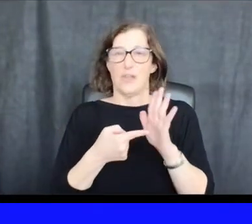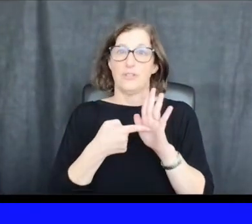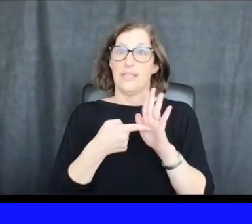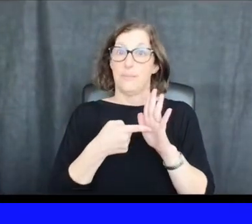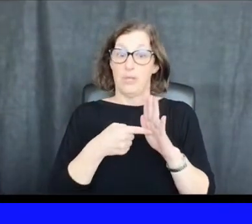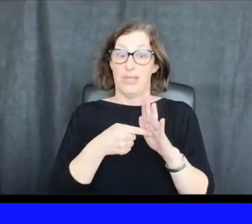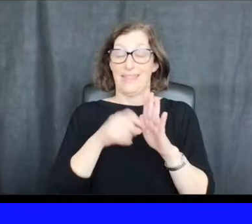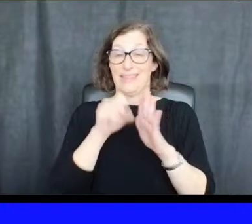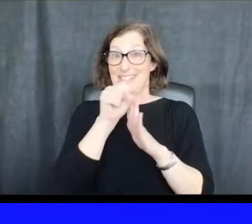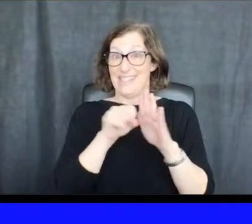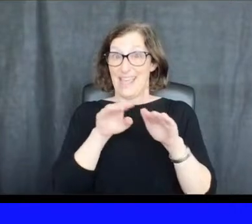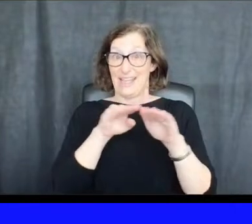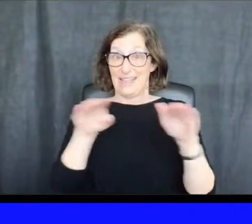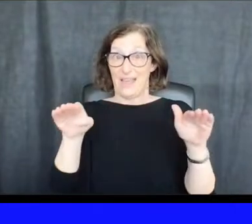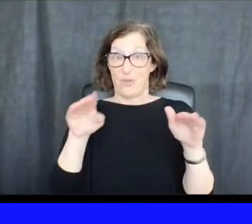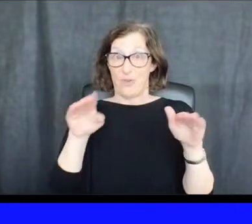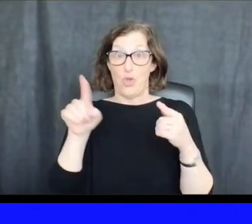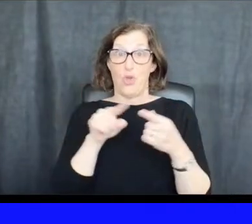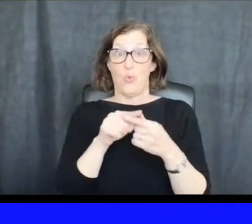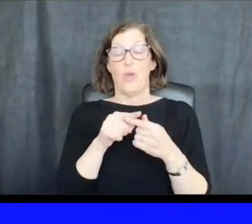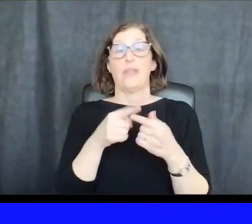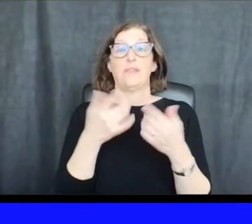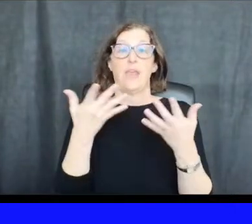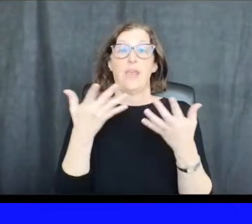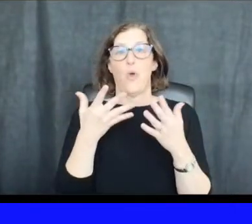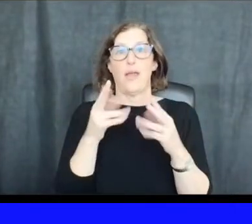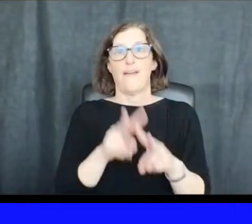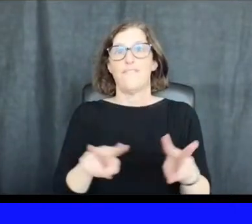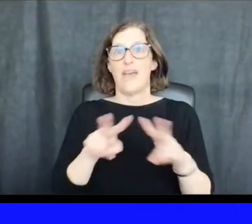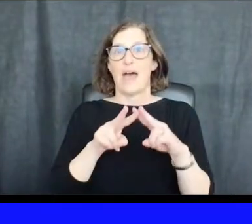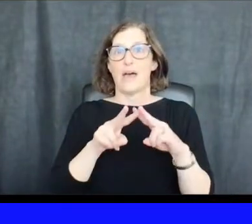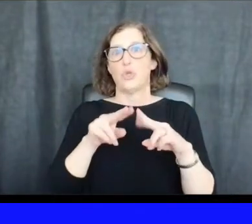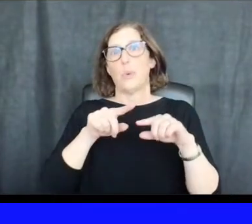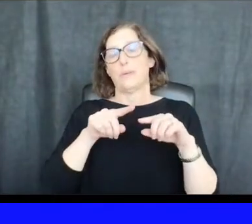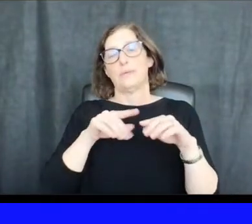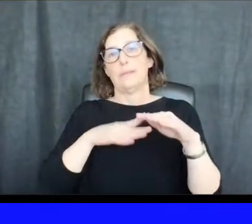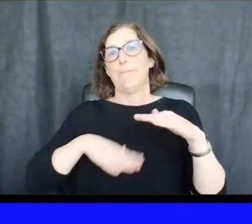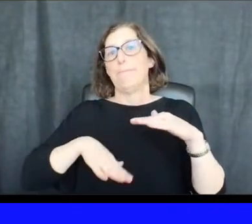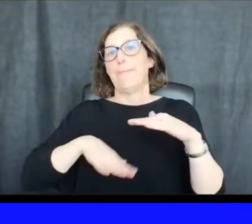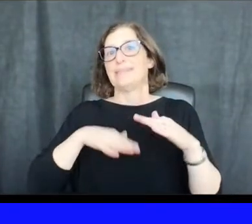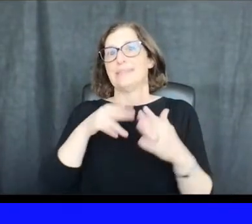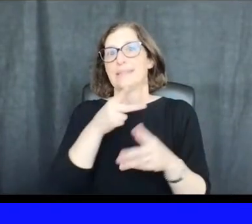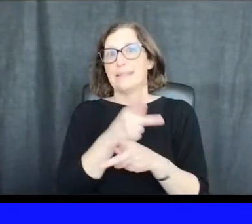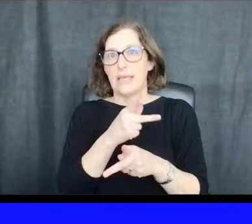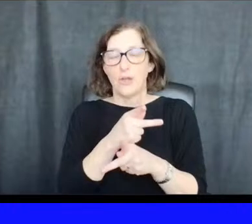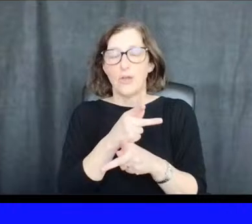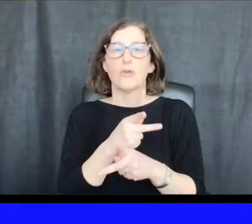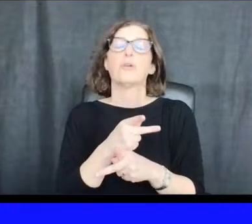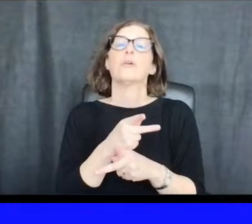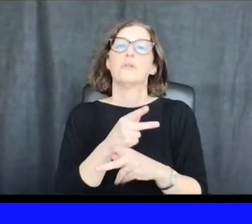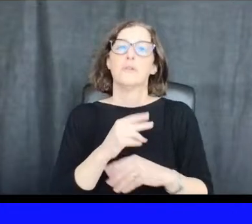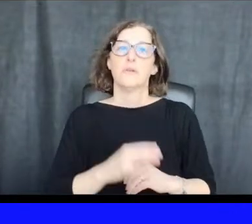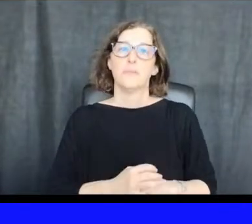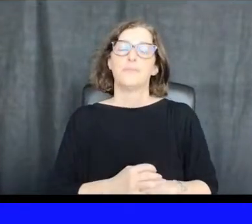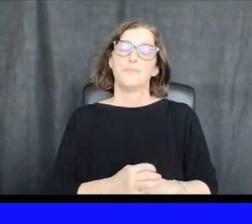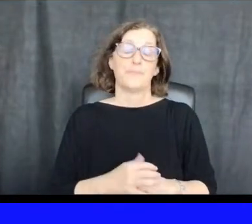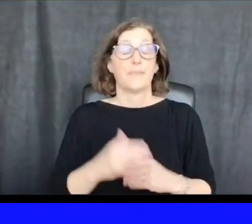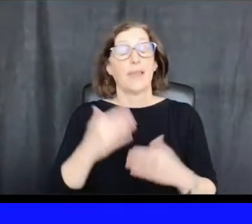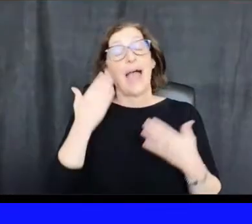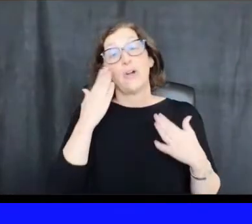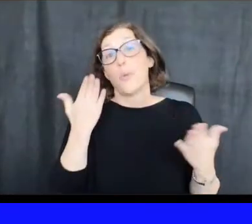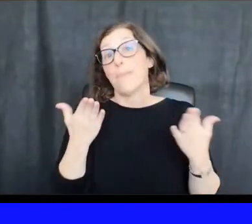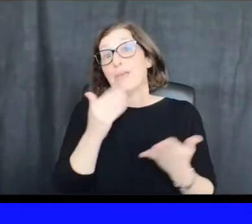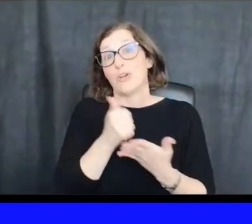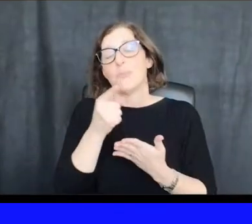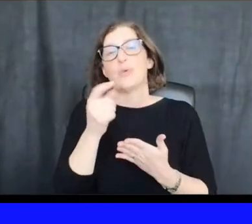know from a national study that the number of older people over